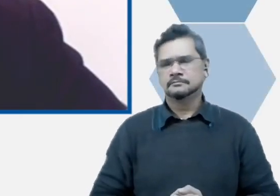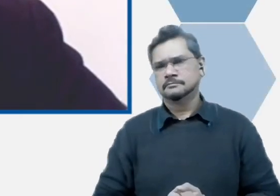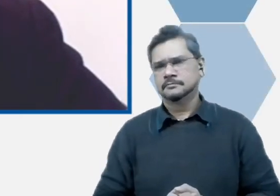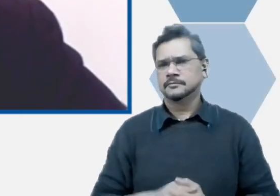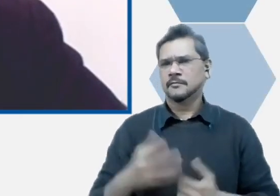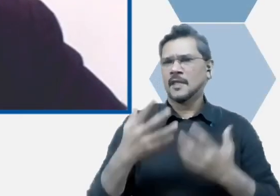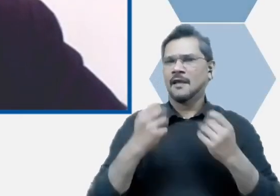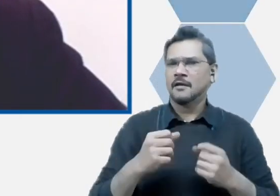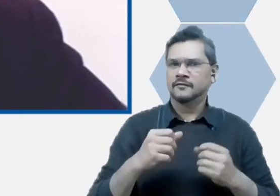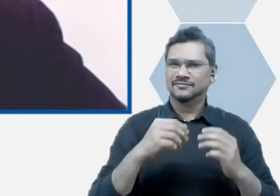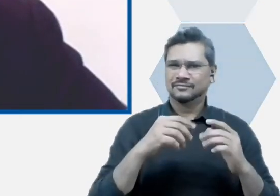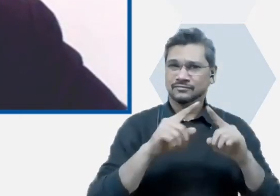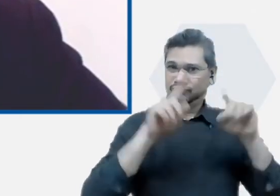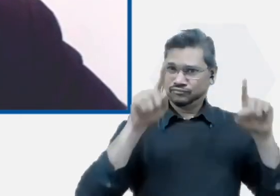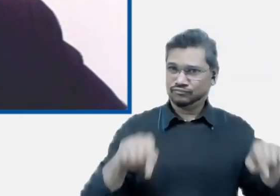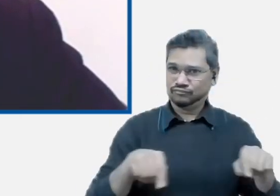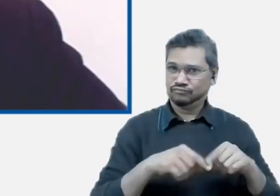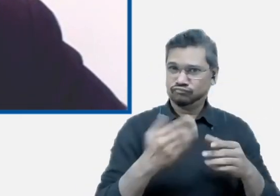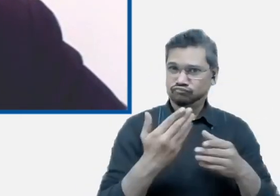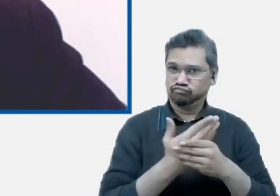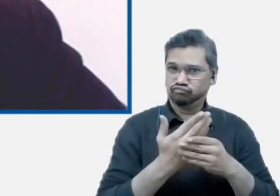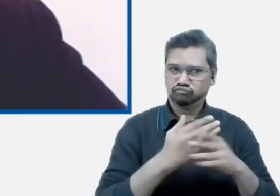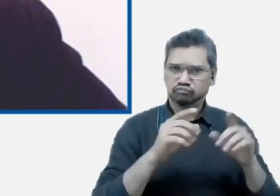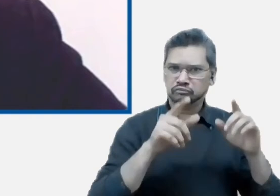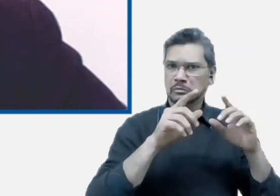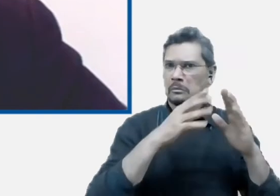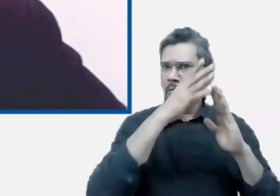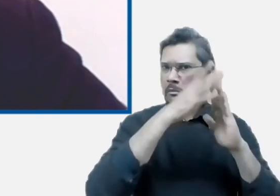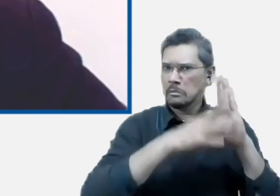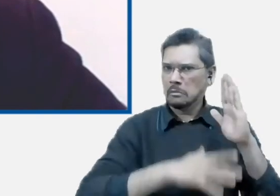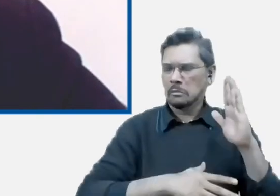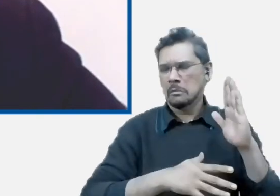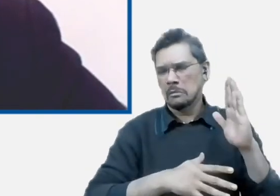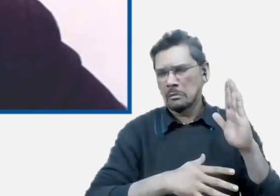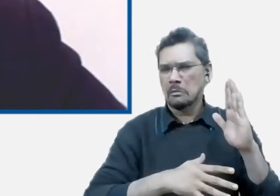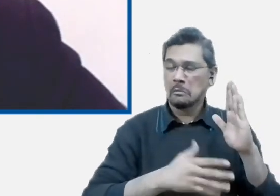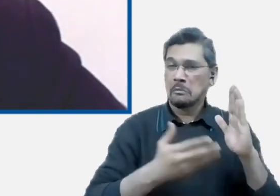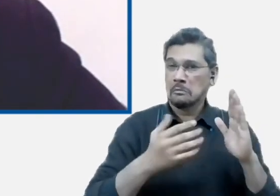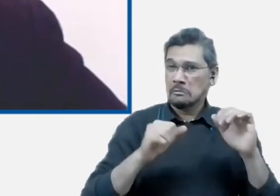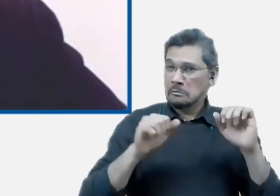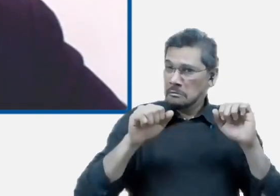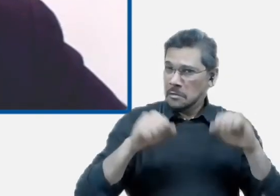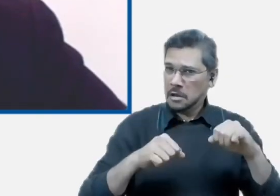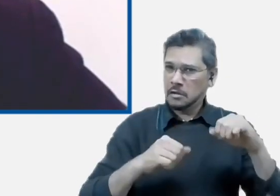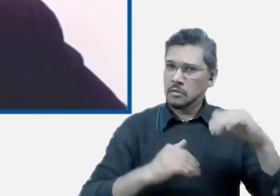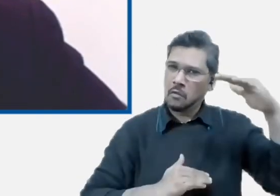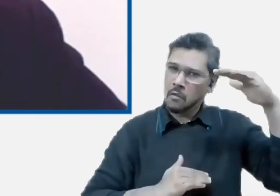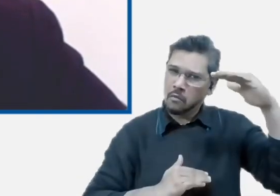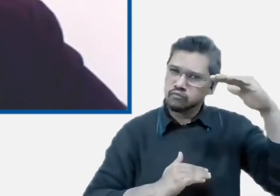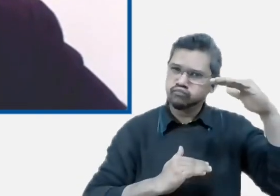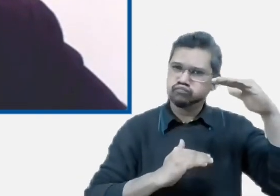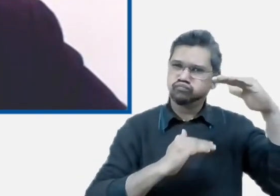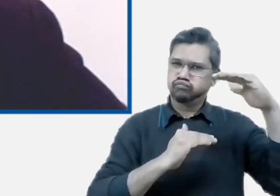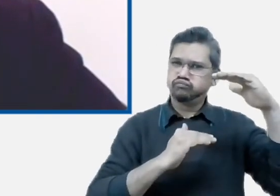this document could be further reduced to make it more easier for ministers to